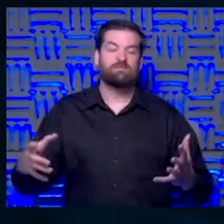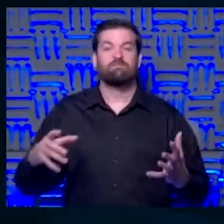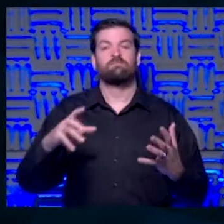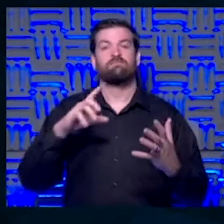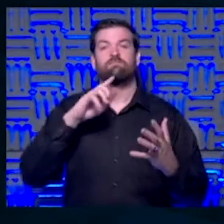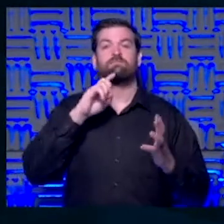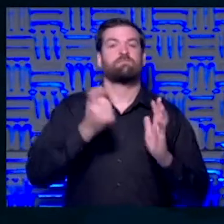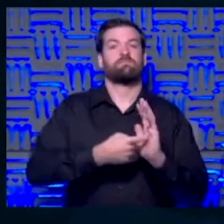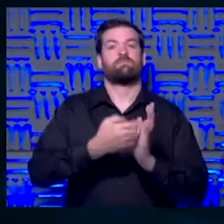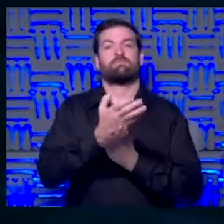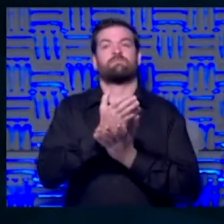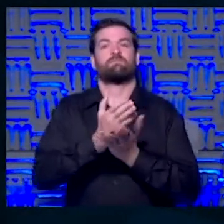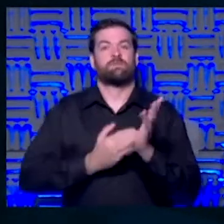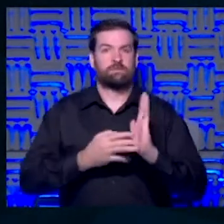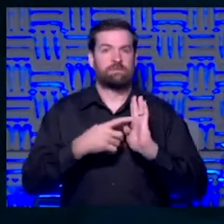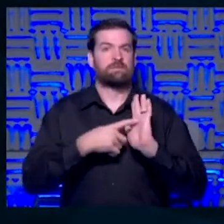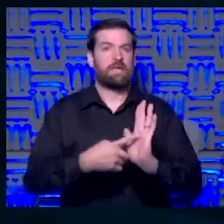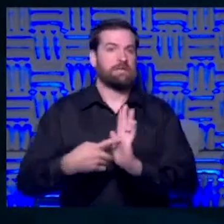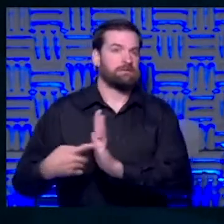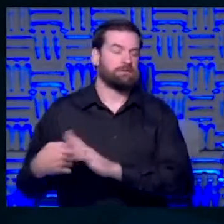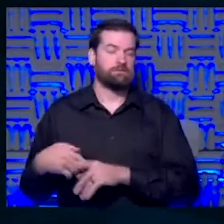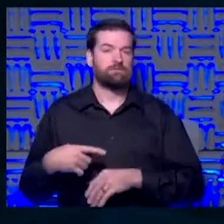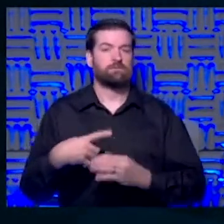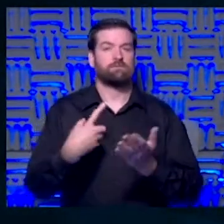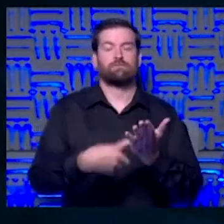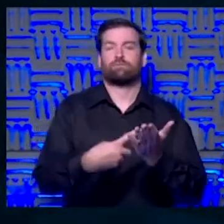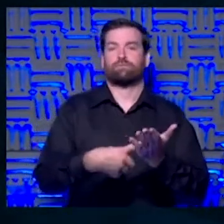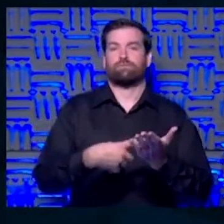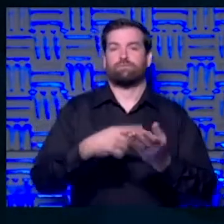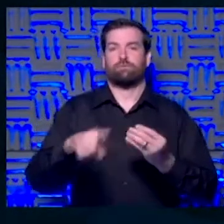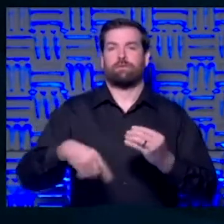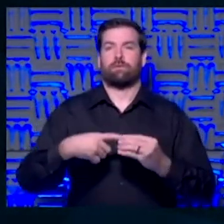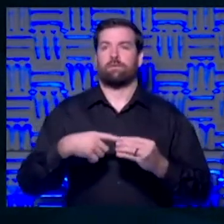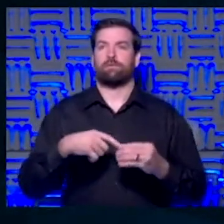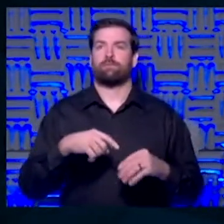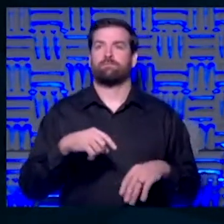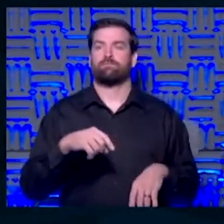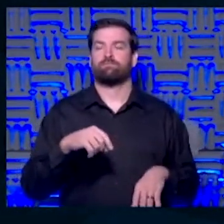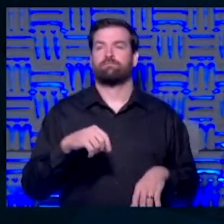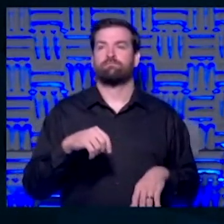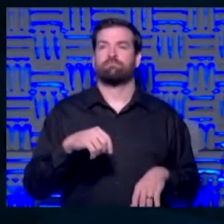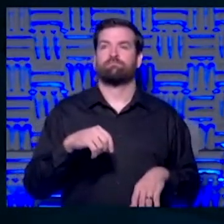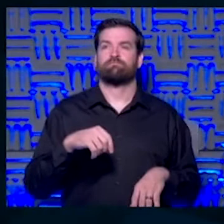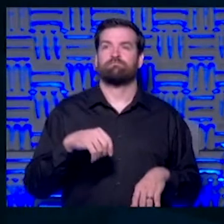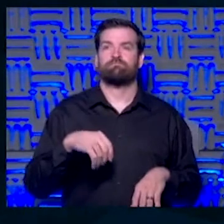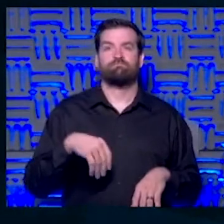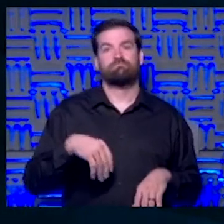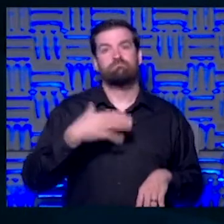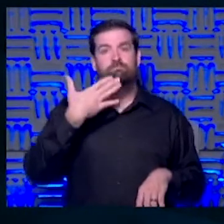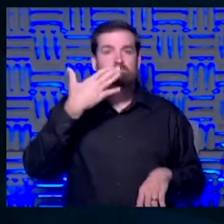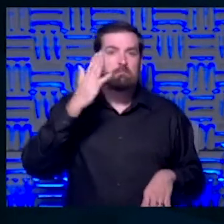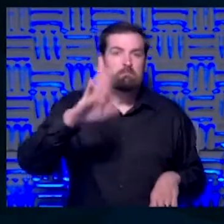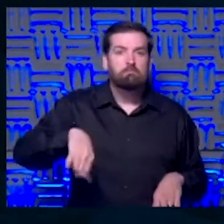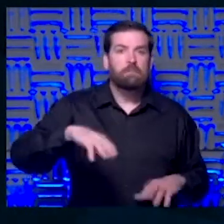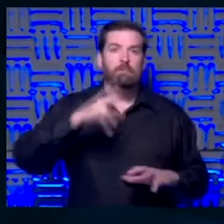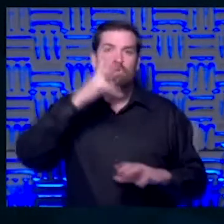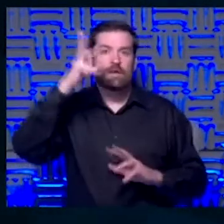recognizing some of the signs. When we talk about poor parental supervision, we talk